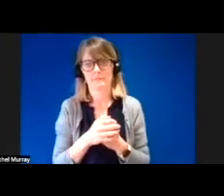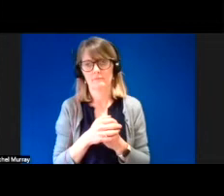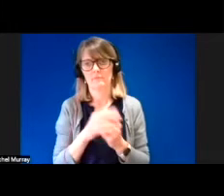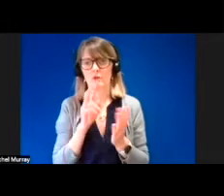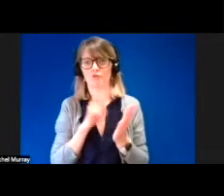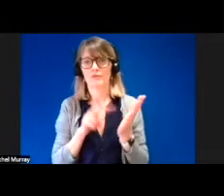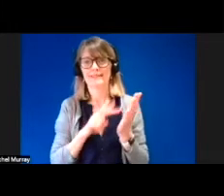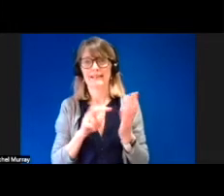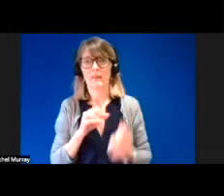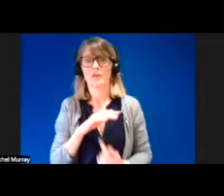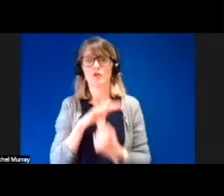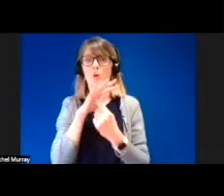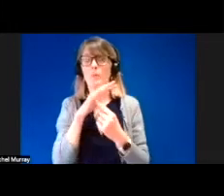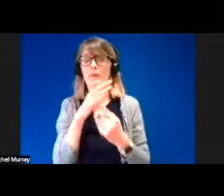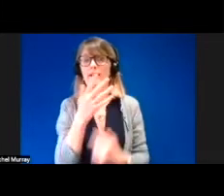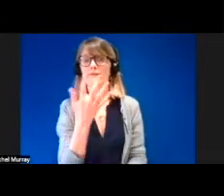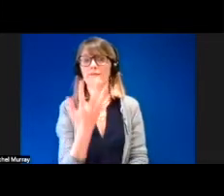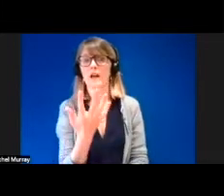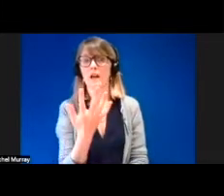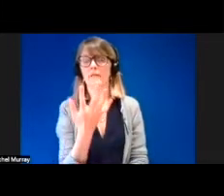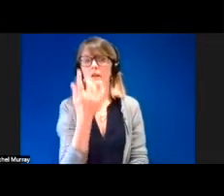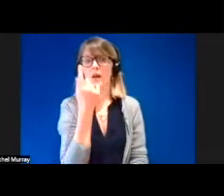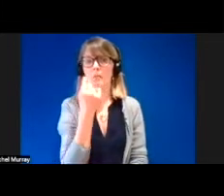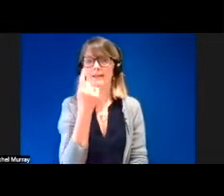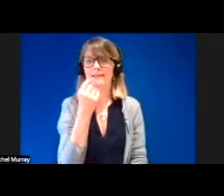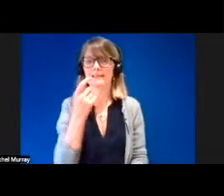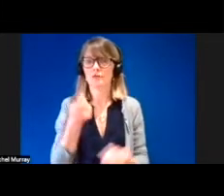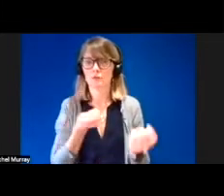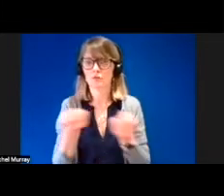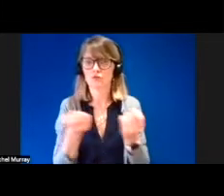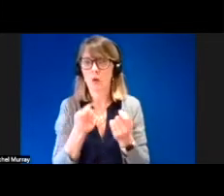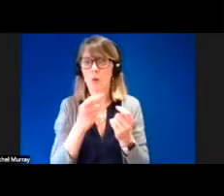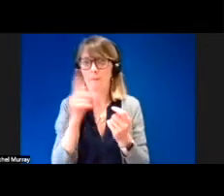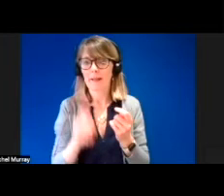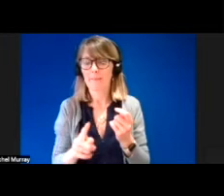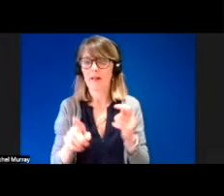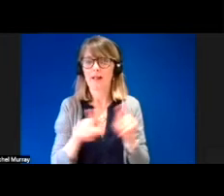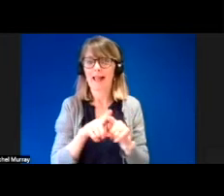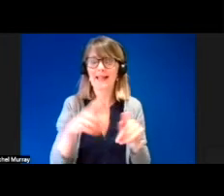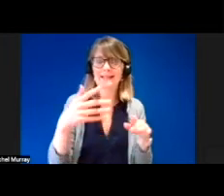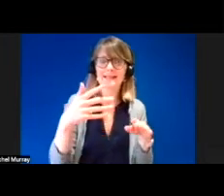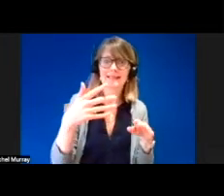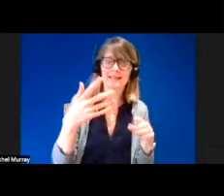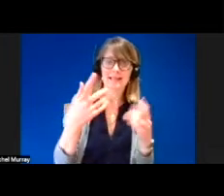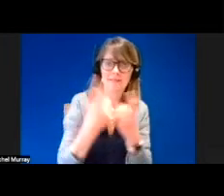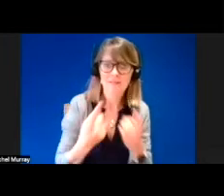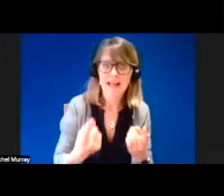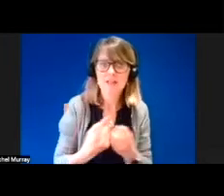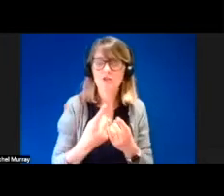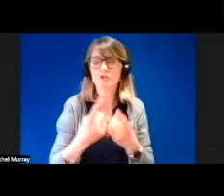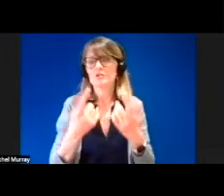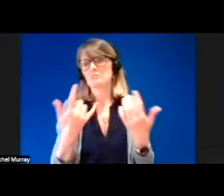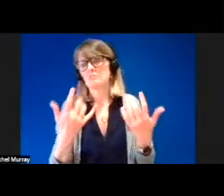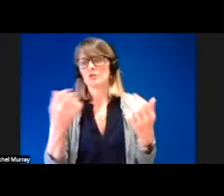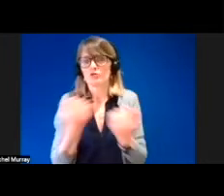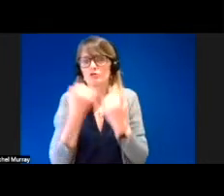top 5, the ability to control people and events, strength, an official or legal right to